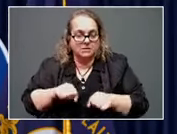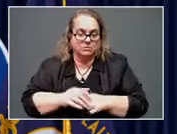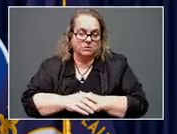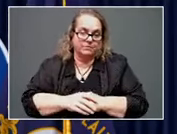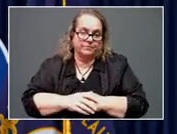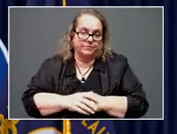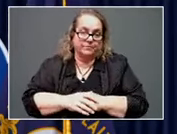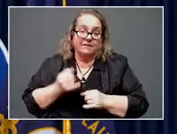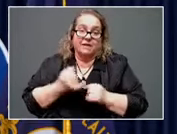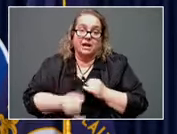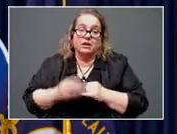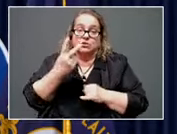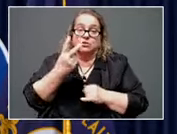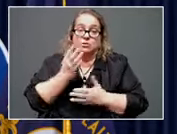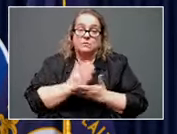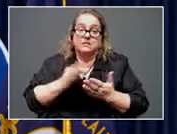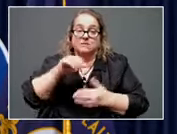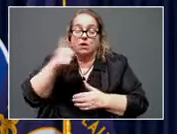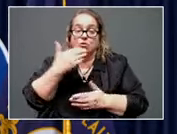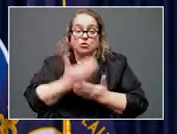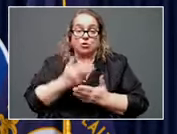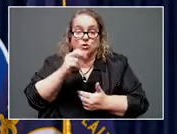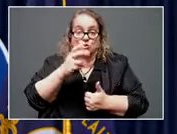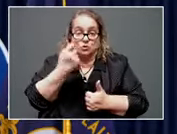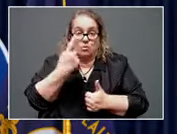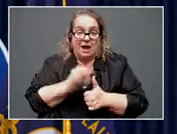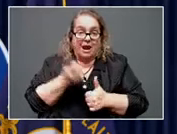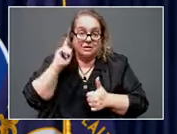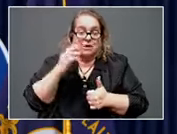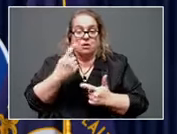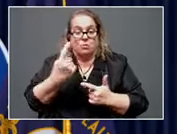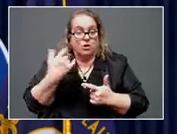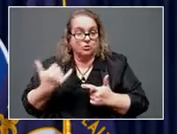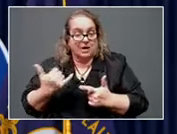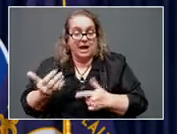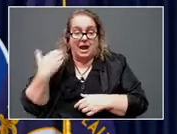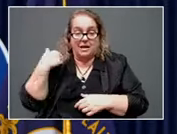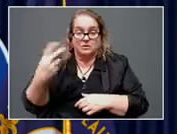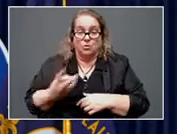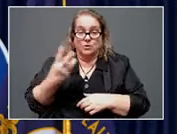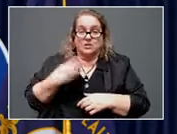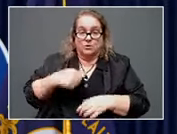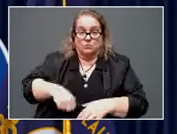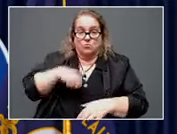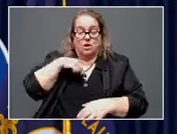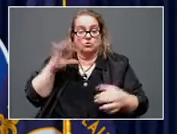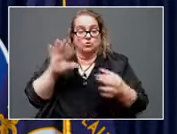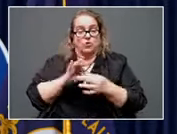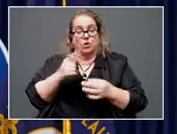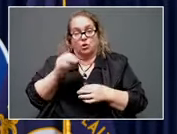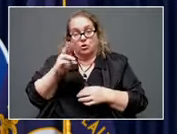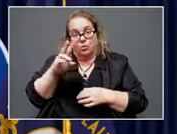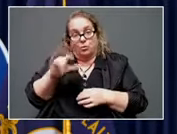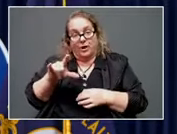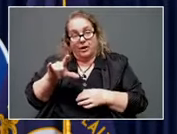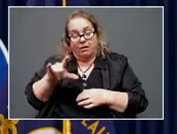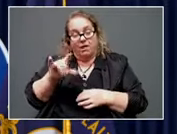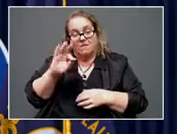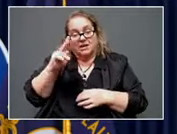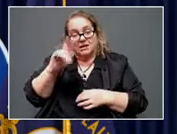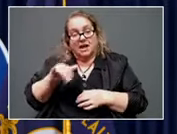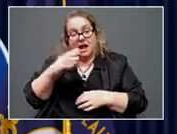pieces of other good news, one from last week and one from today. Last Wednesday, I was proud to join Goodwill Industries of Kentucky and Norton Healthcare in